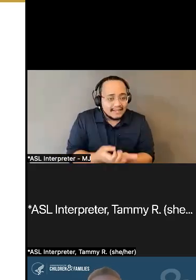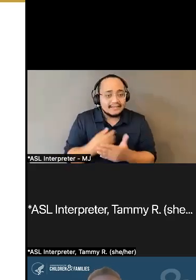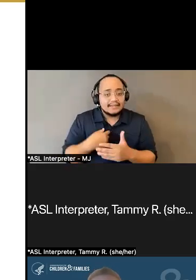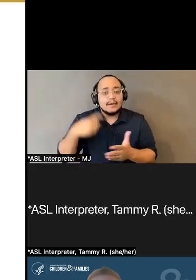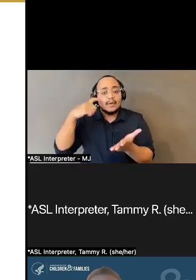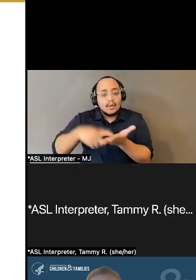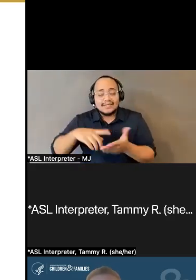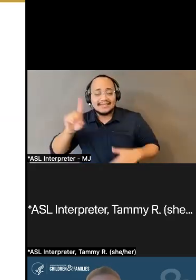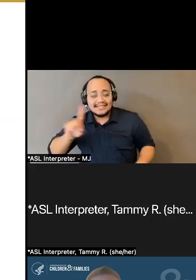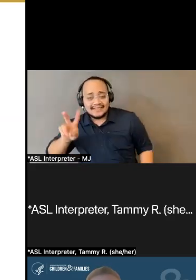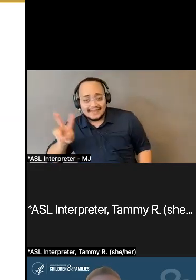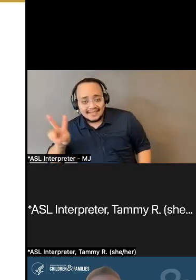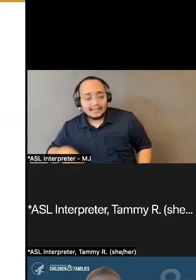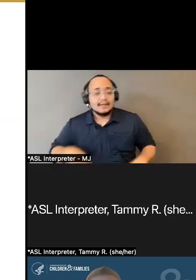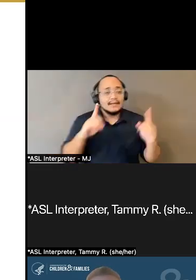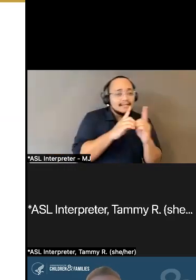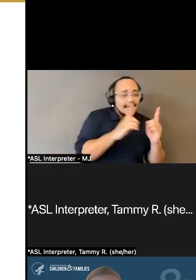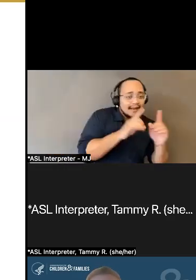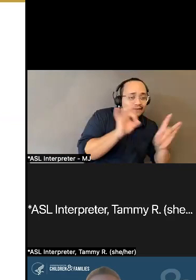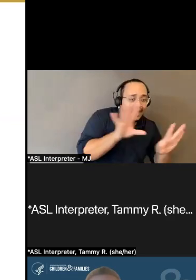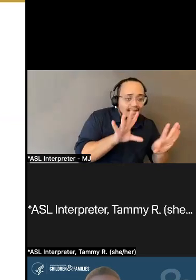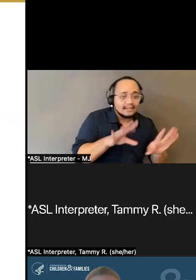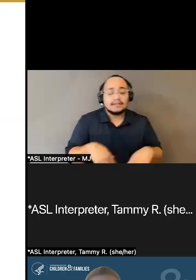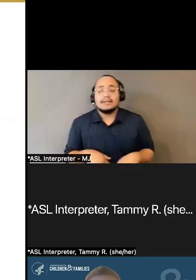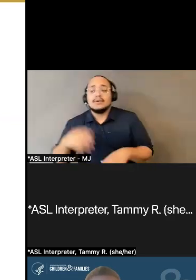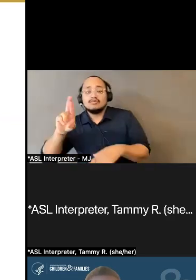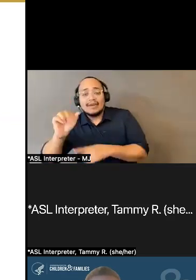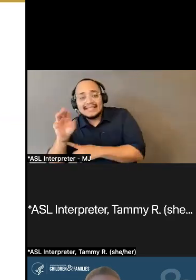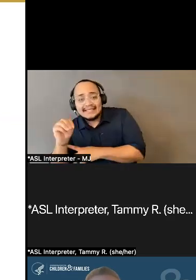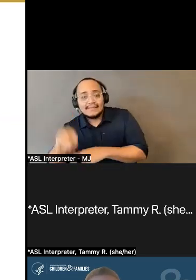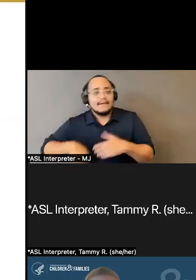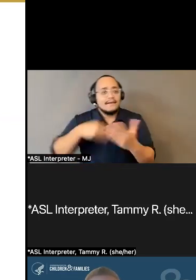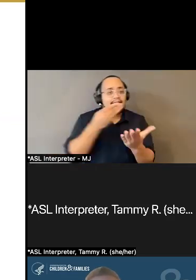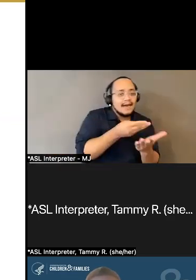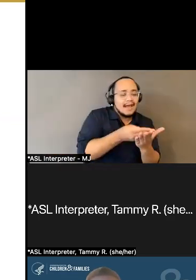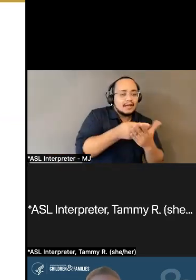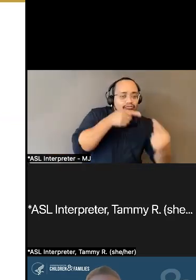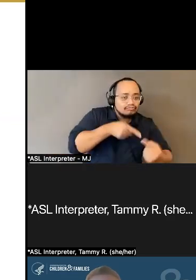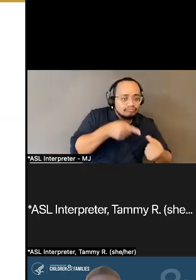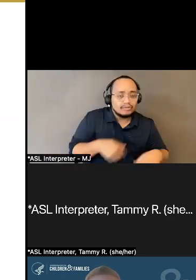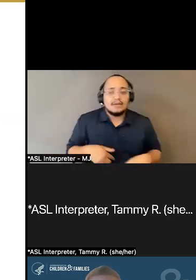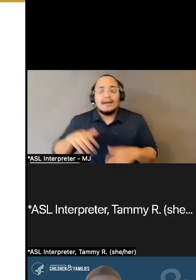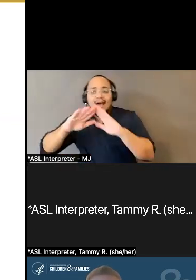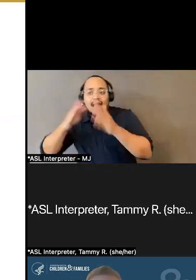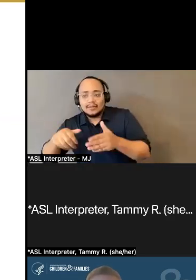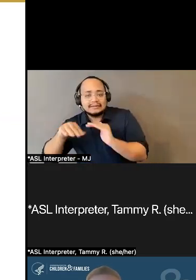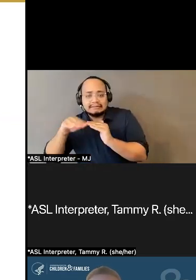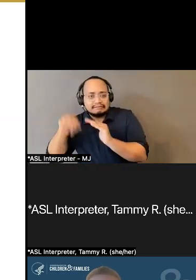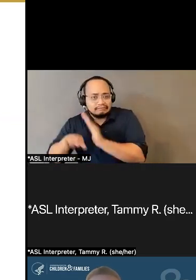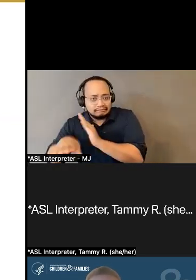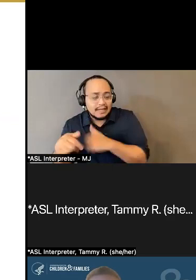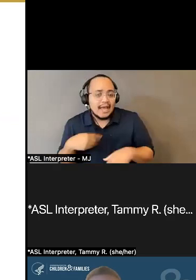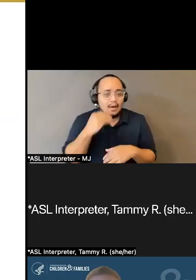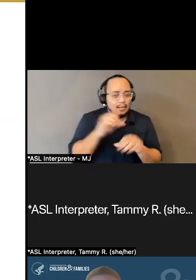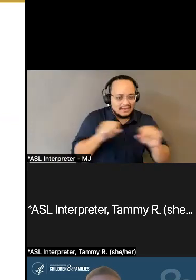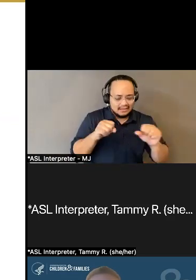domestic violence, dating violence, racism, financial insecurity, housing instability, and homelessness. Director